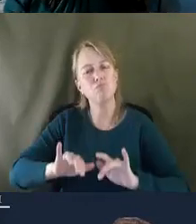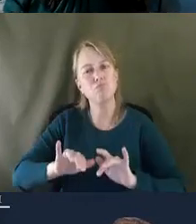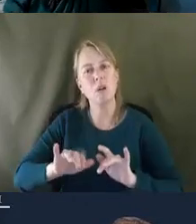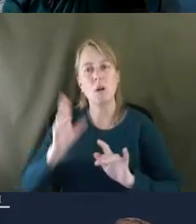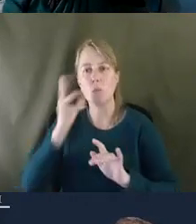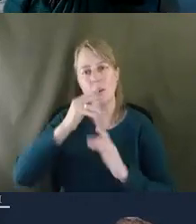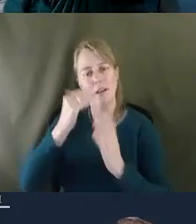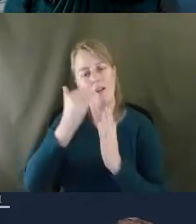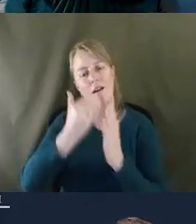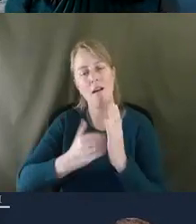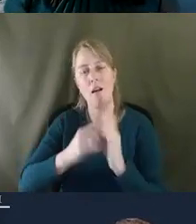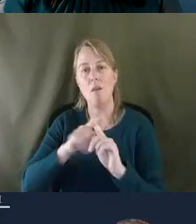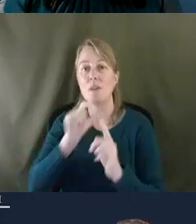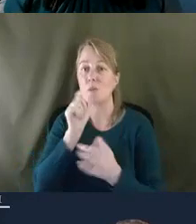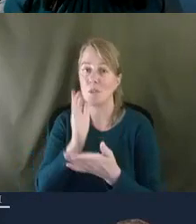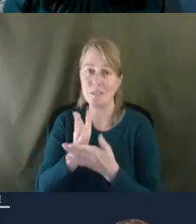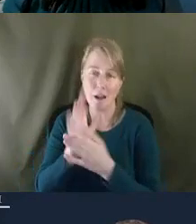stop until they say yes.